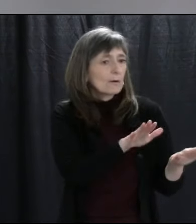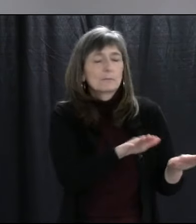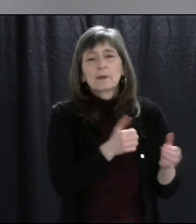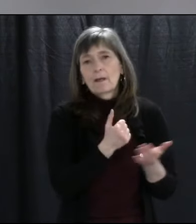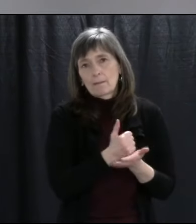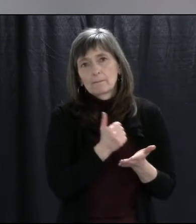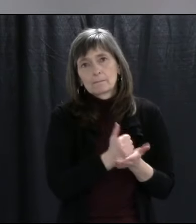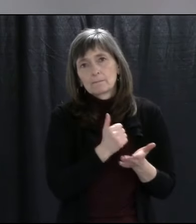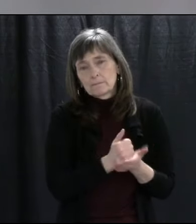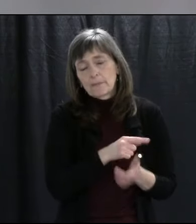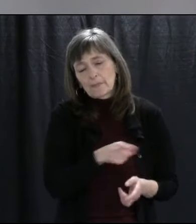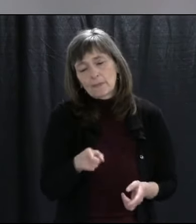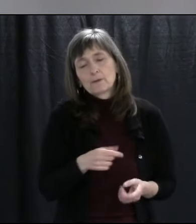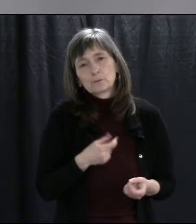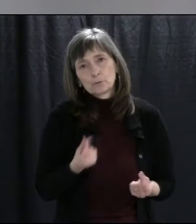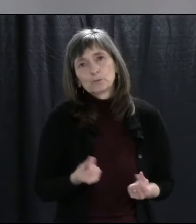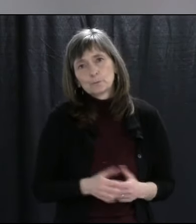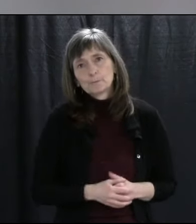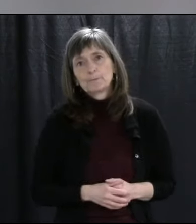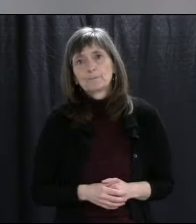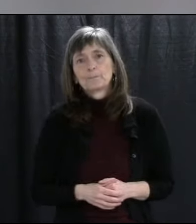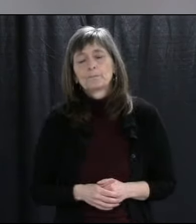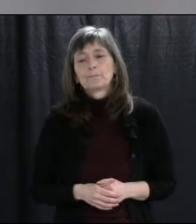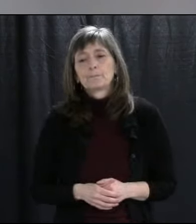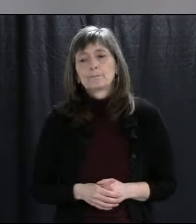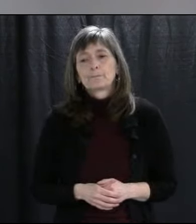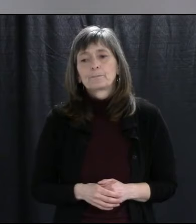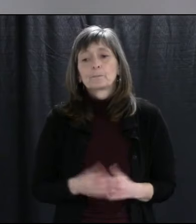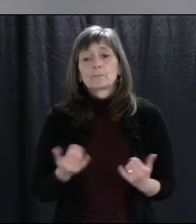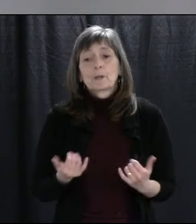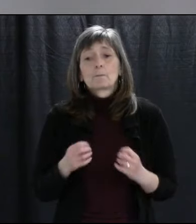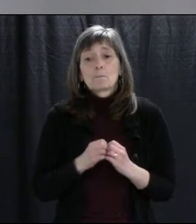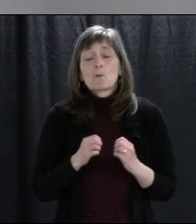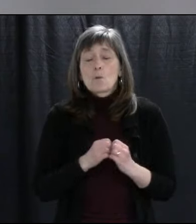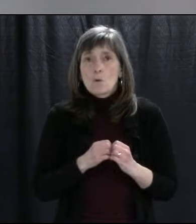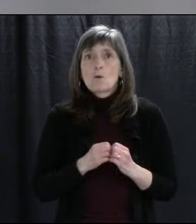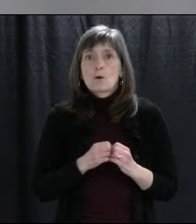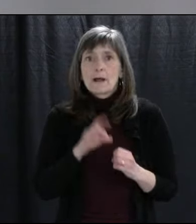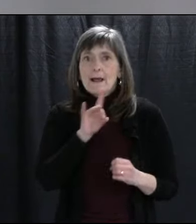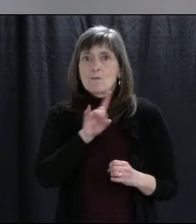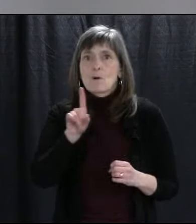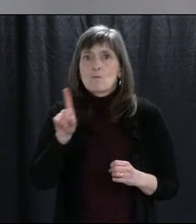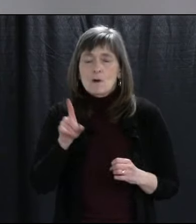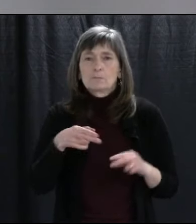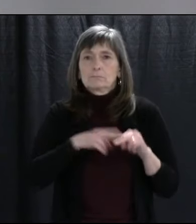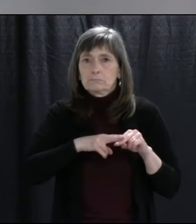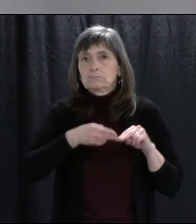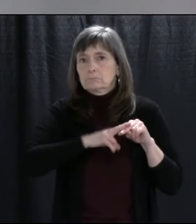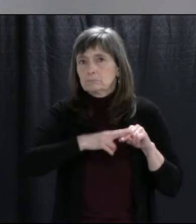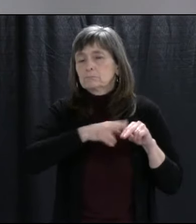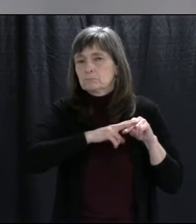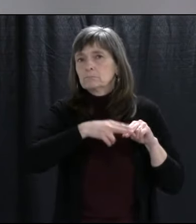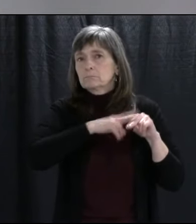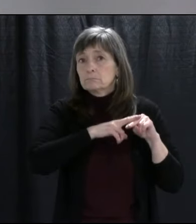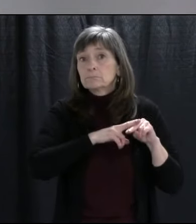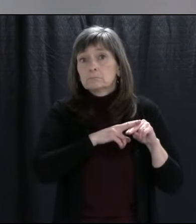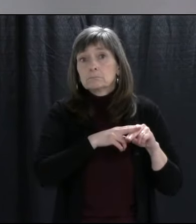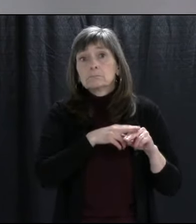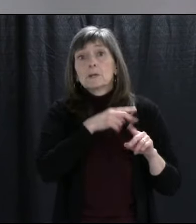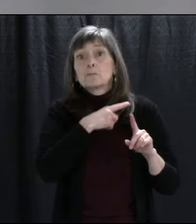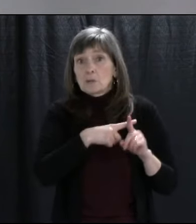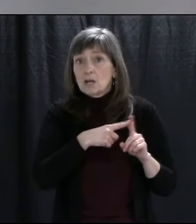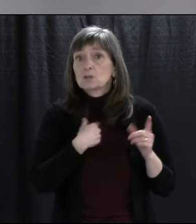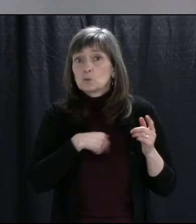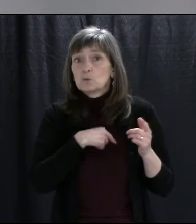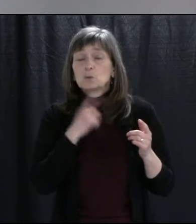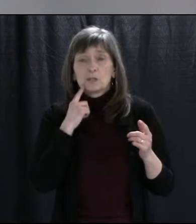COVID-19. We have had an increasing reliance on 811, and we have made significant